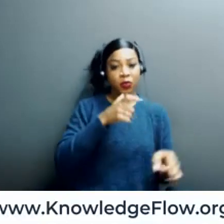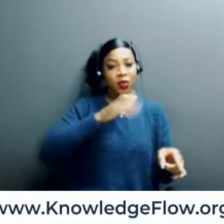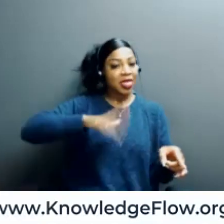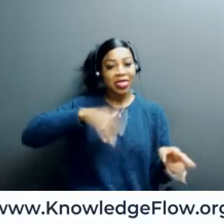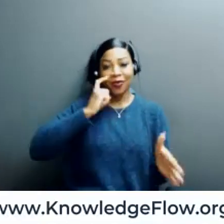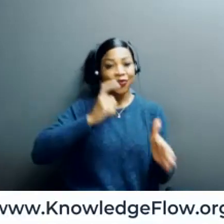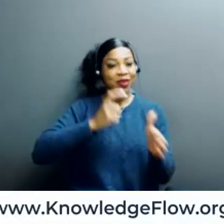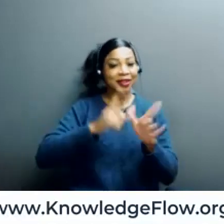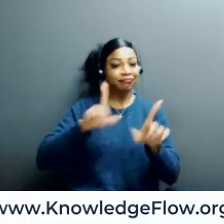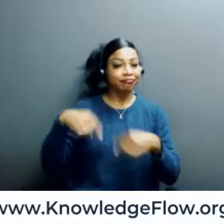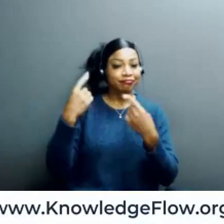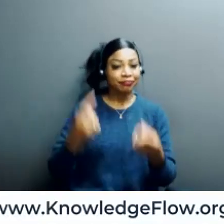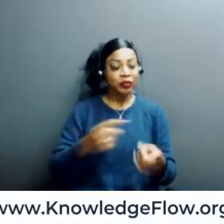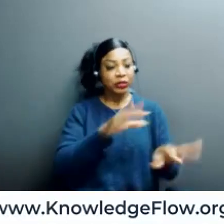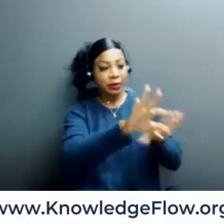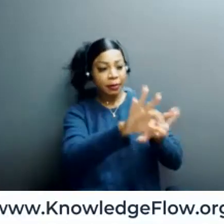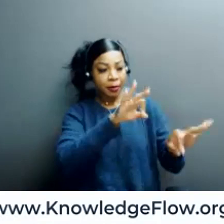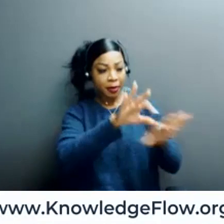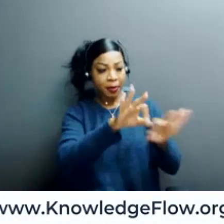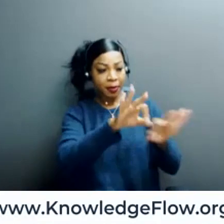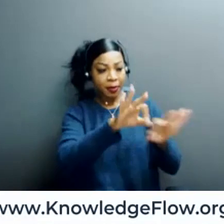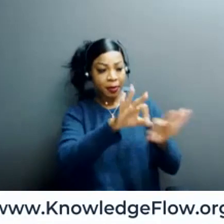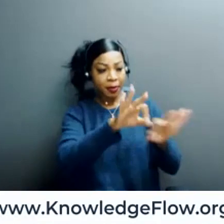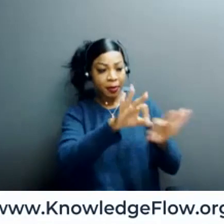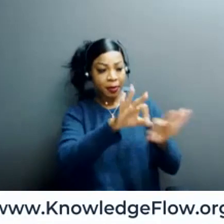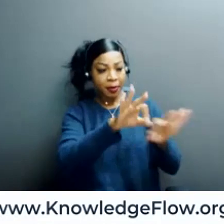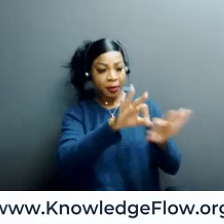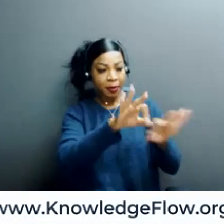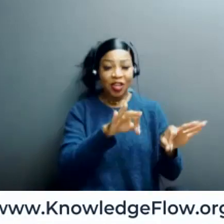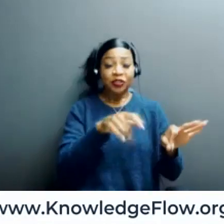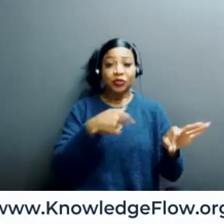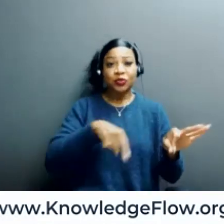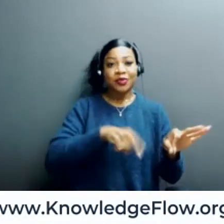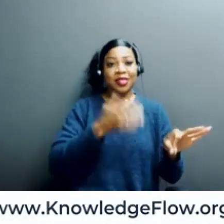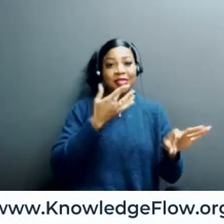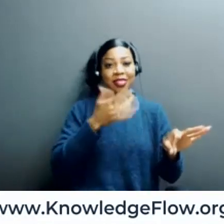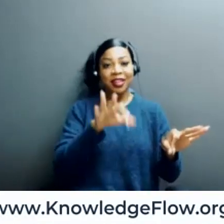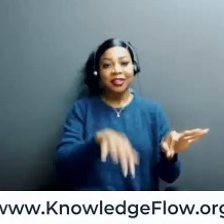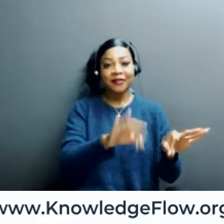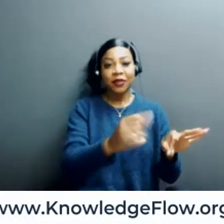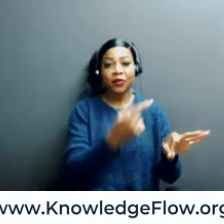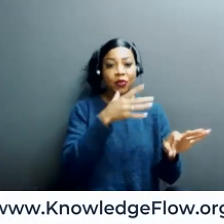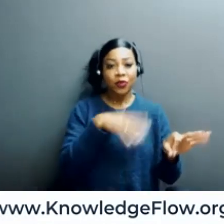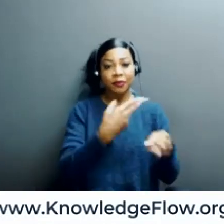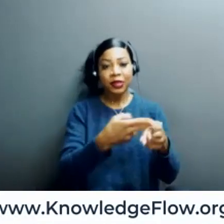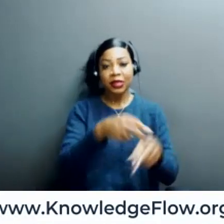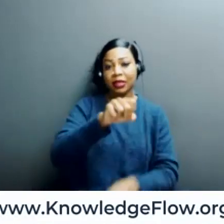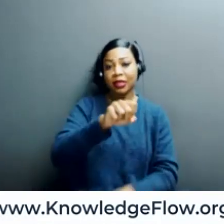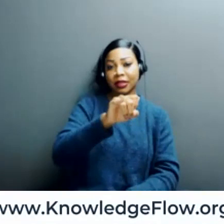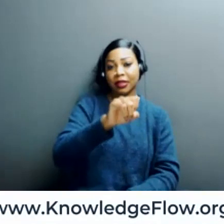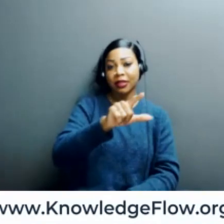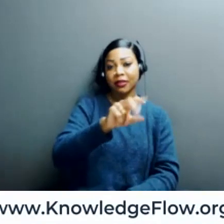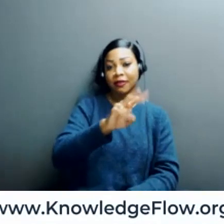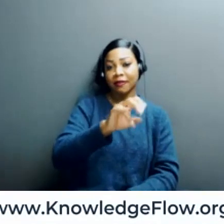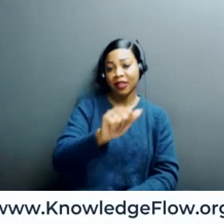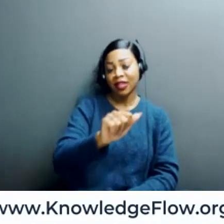industry so we select it we were very fortunate to find one particular woman her name is Sylvia gellman you can find her